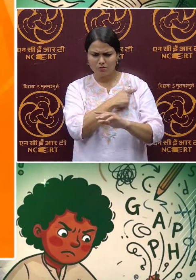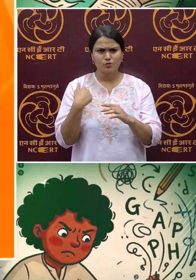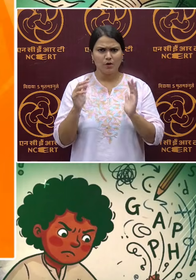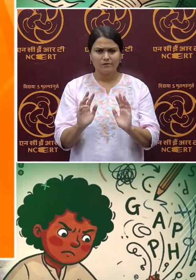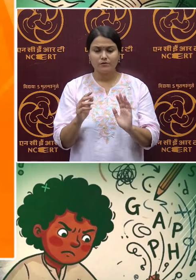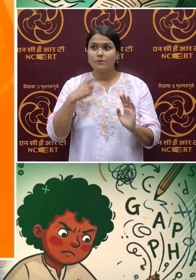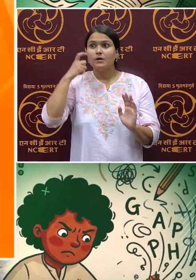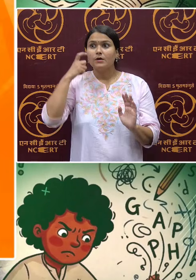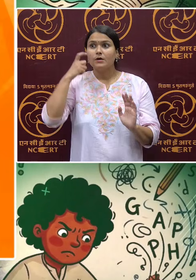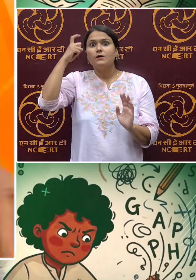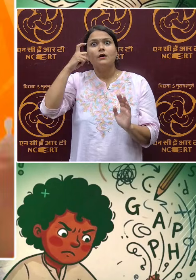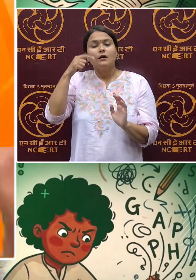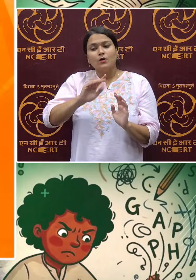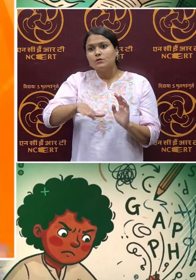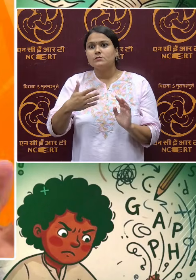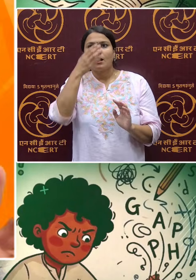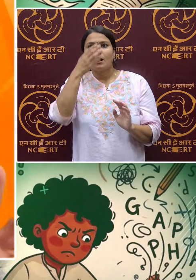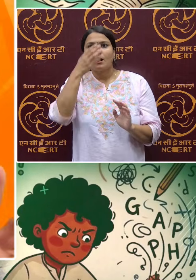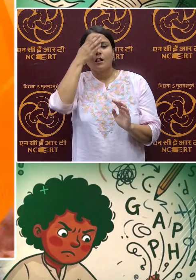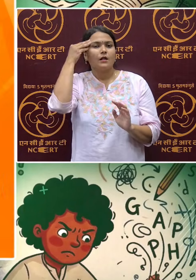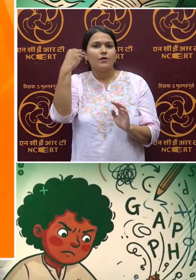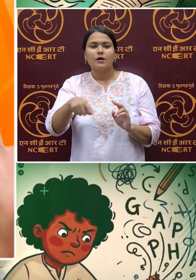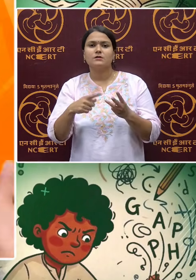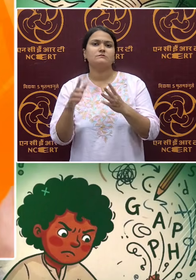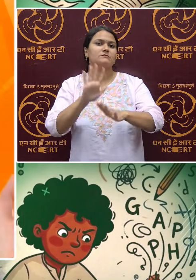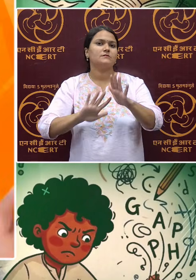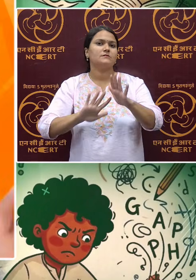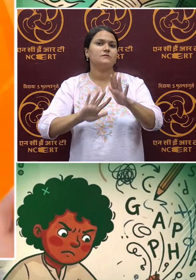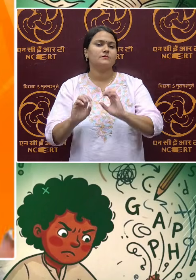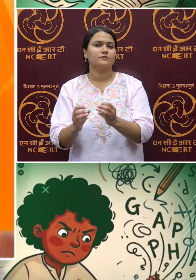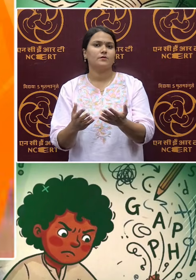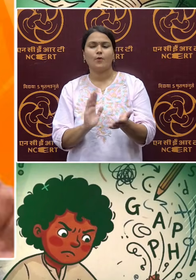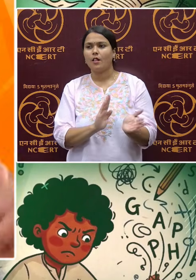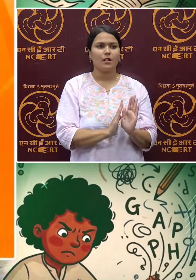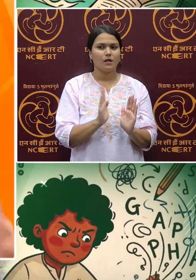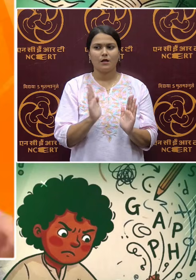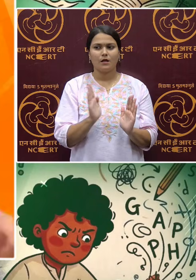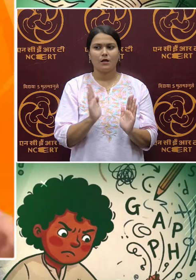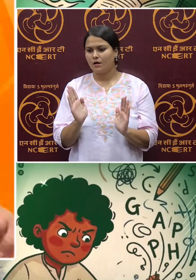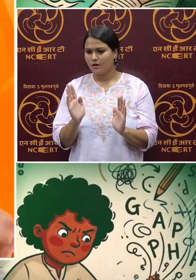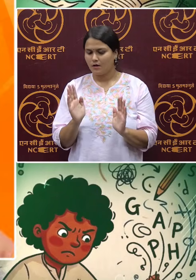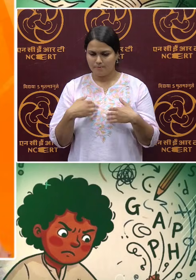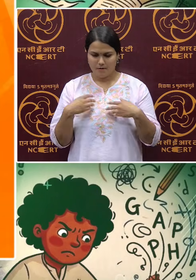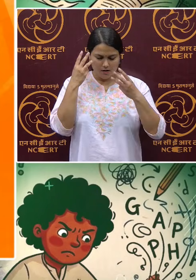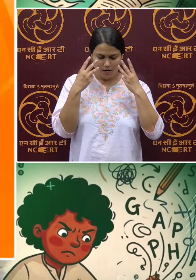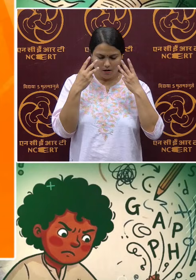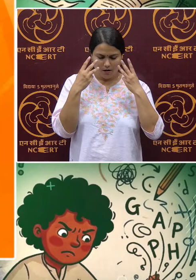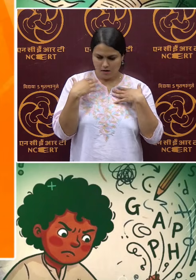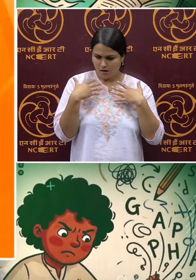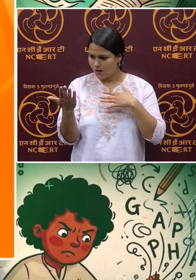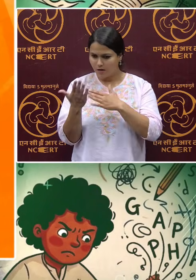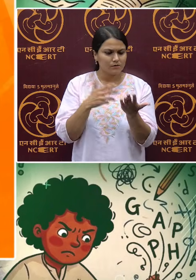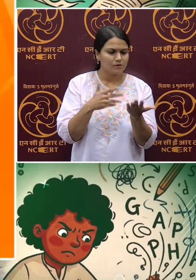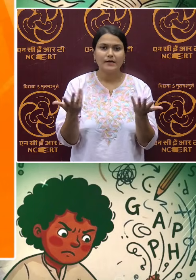I'm thinking about this and then he's gone to another activity. Or he's saying turn left and I'm wondering which is my left or right. Yeah. Then comes